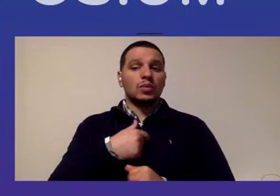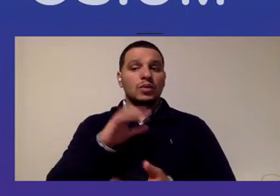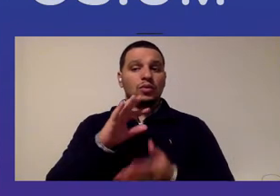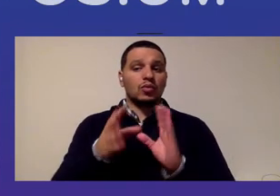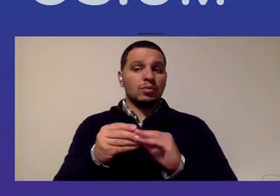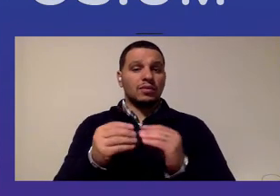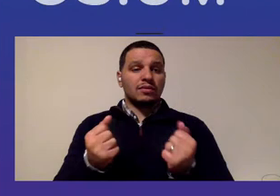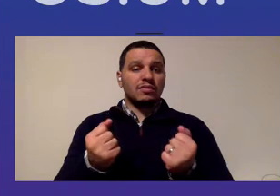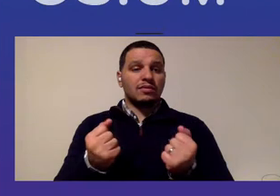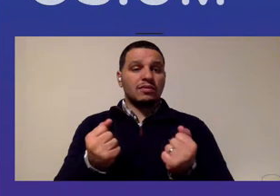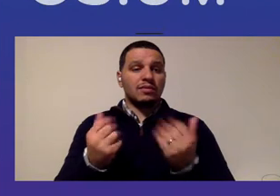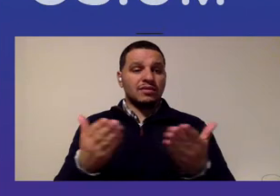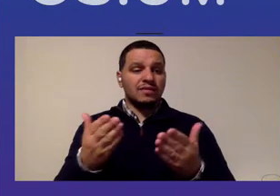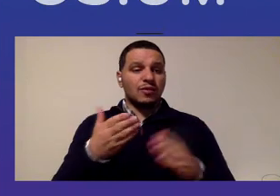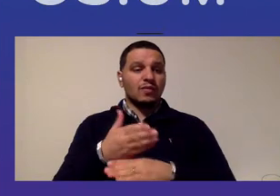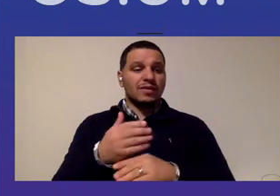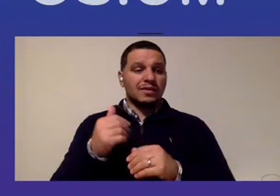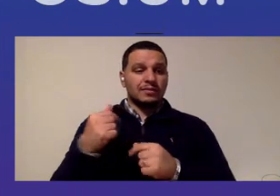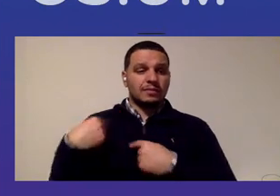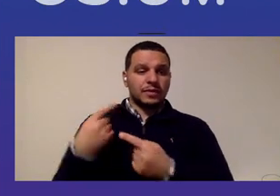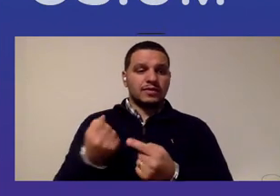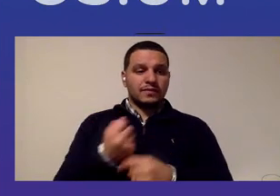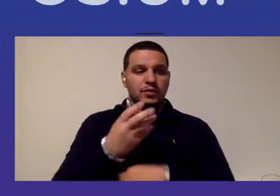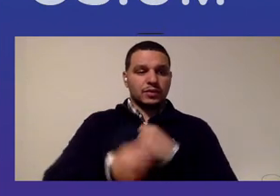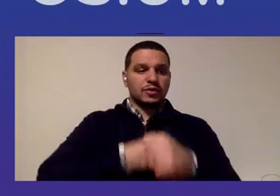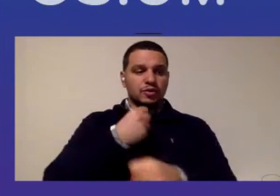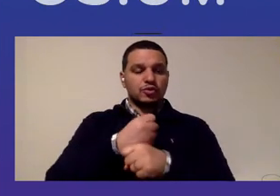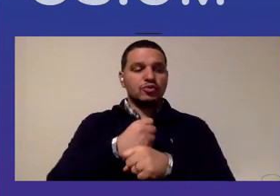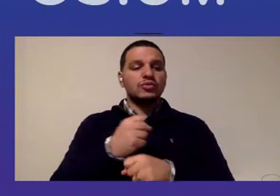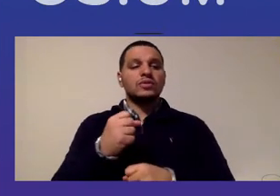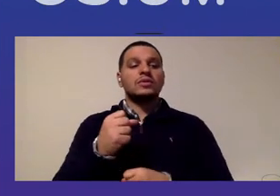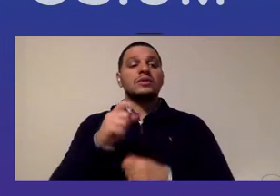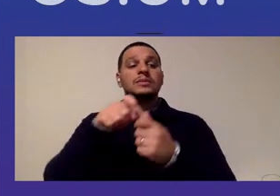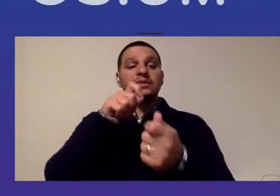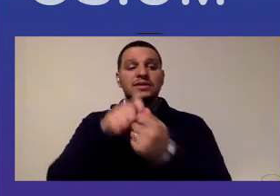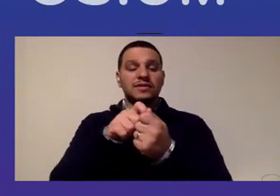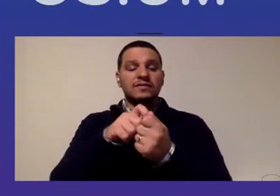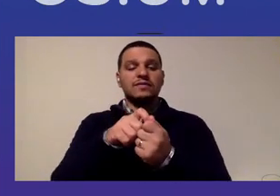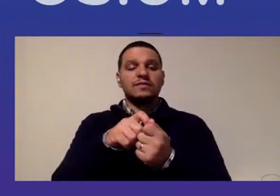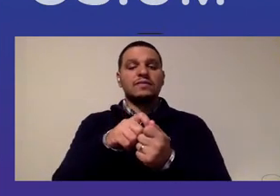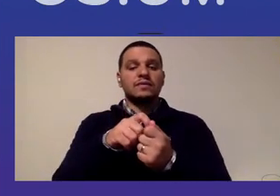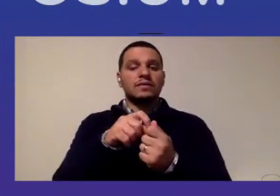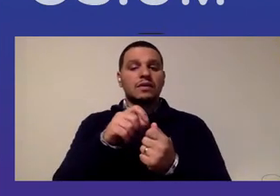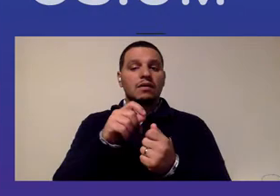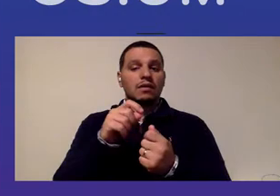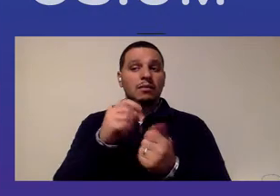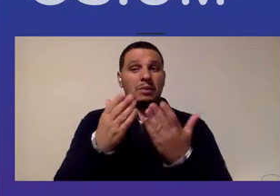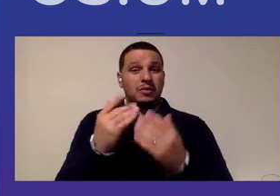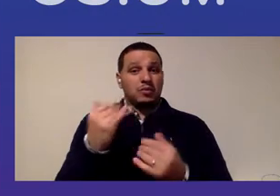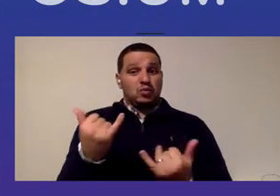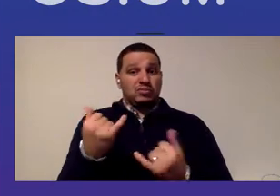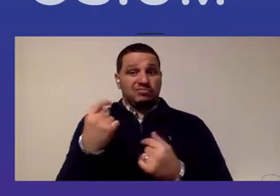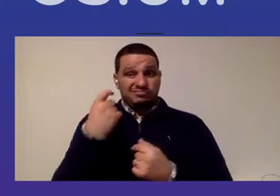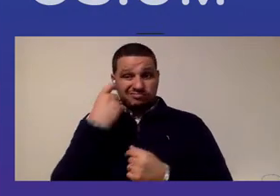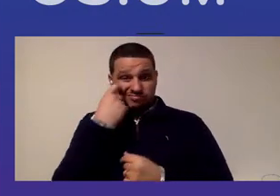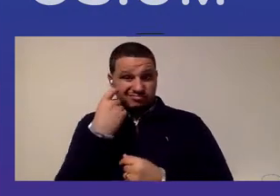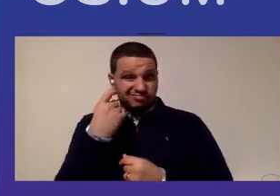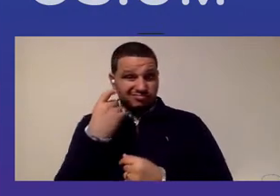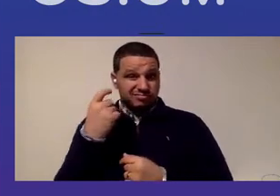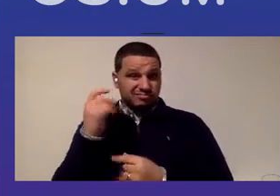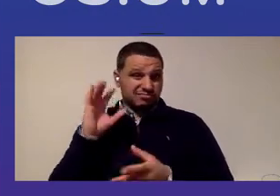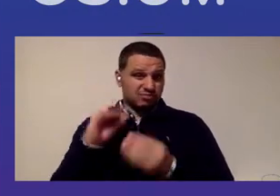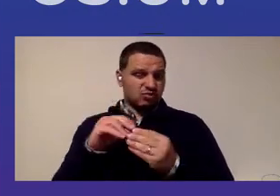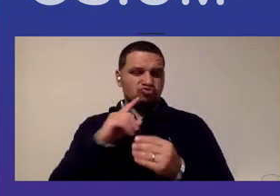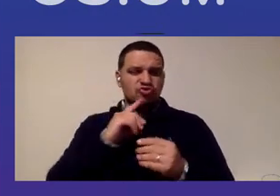over these past few years, and particularly this past year, and maybe even just today. So let's fling it